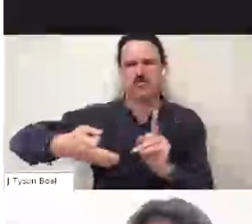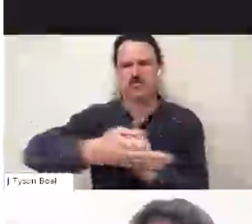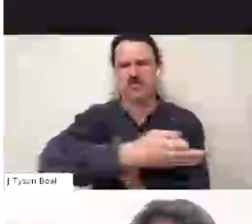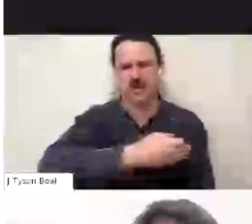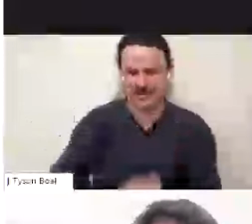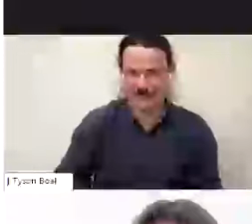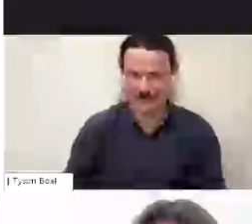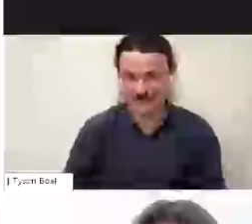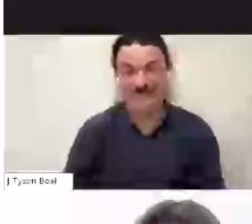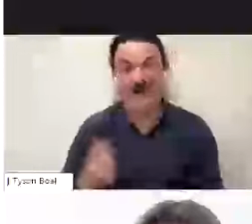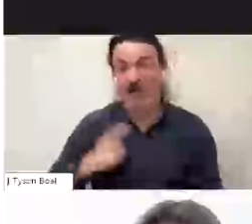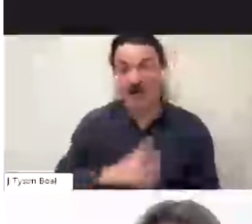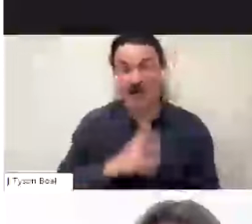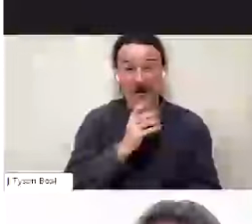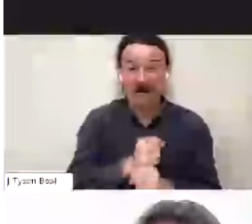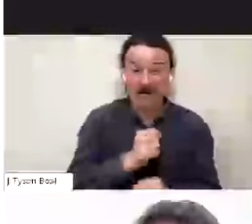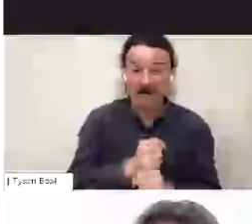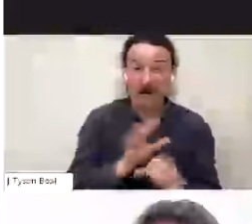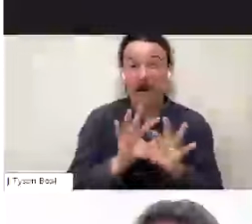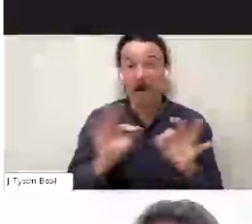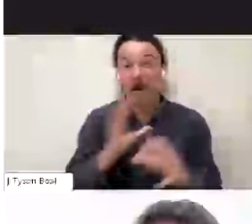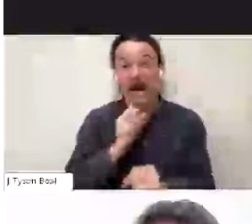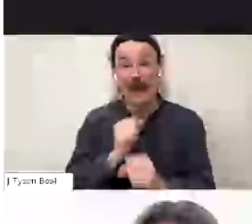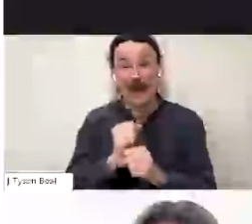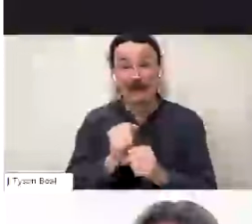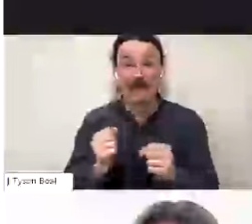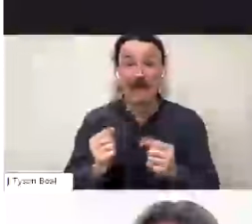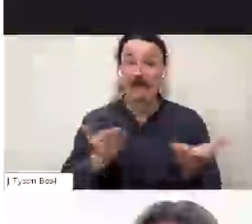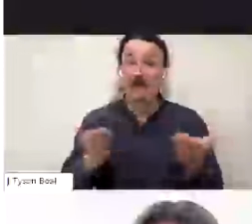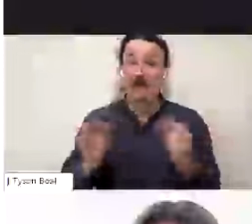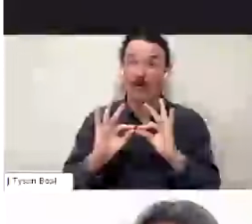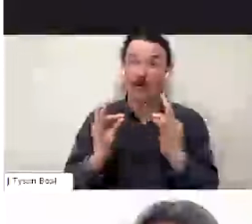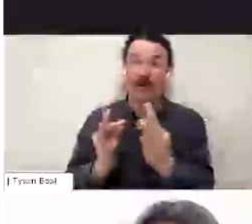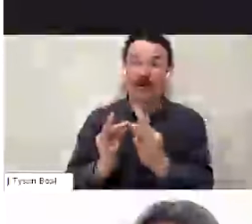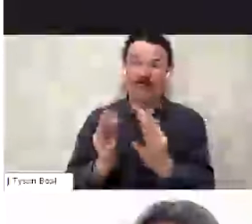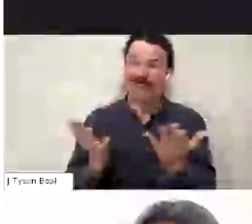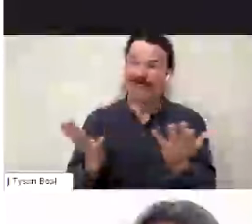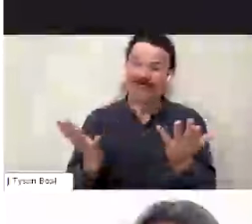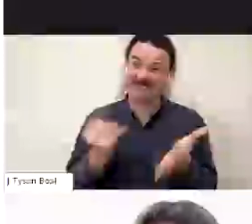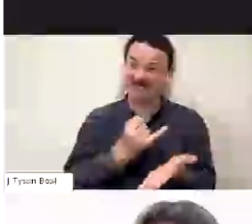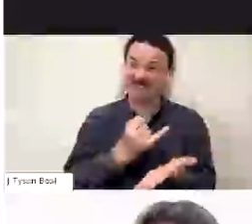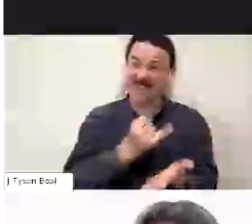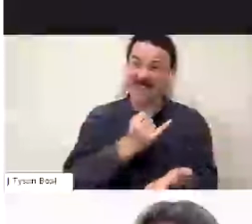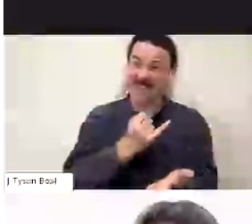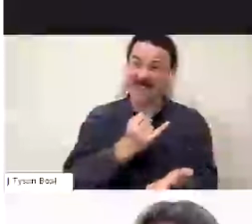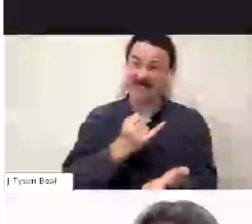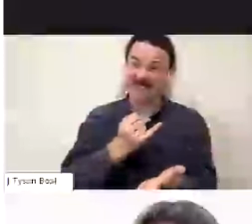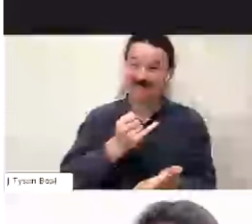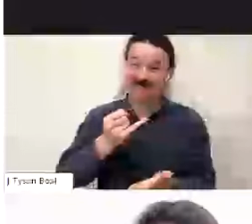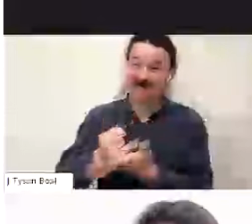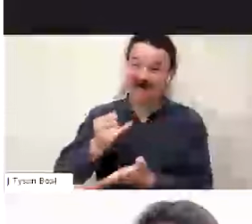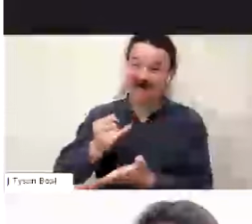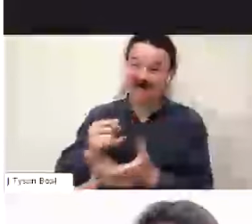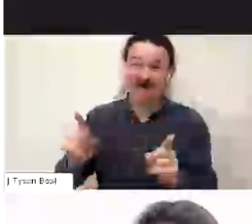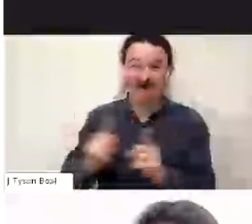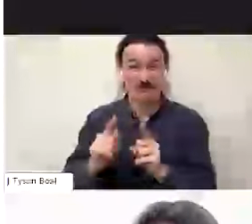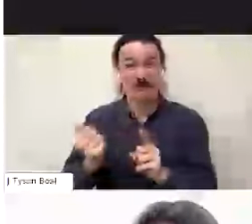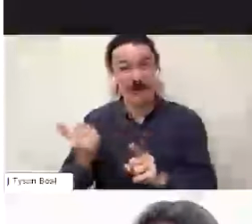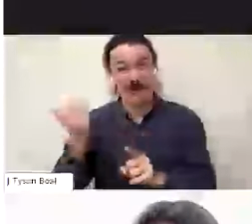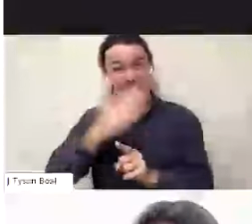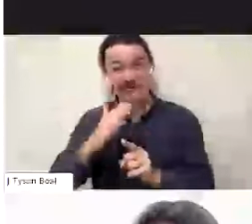and non-government service providers. And we also have to say a failure sometimes of our own Aboriginal First Nations services as